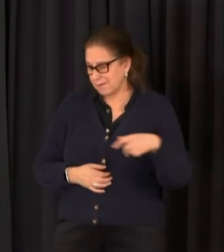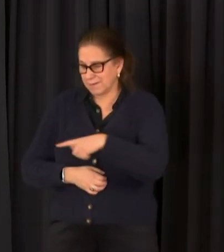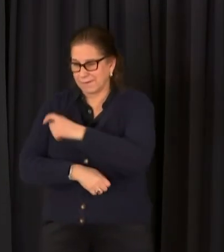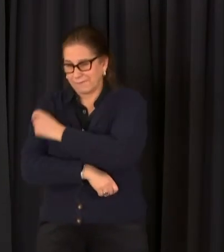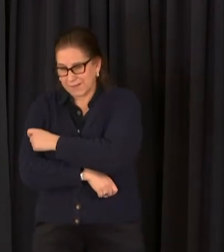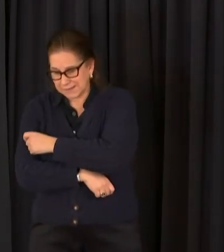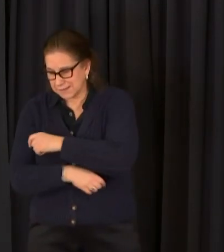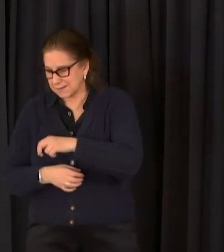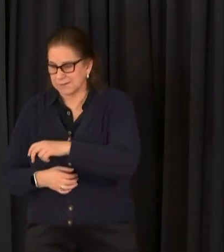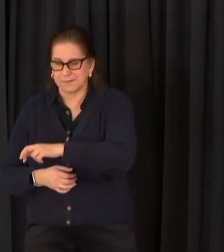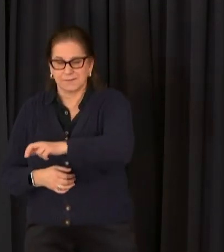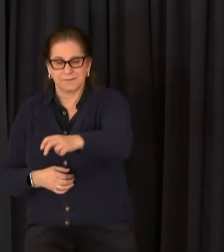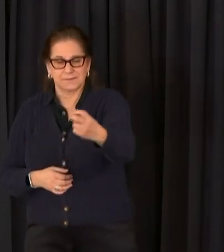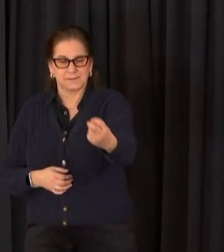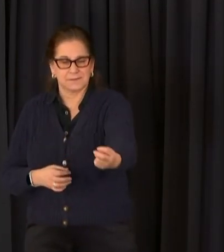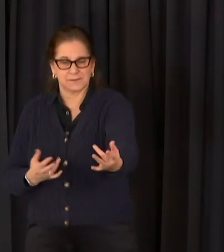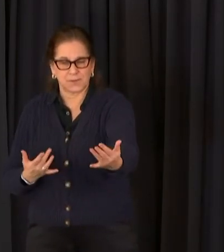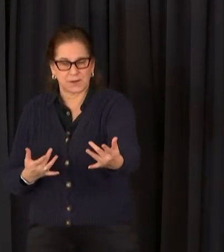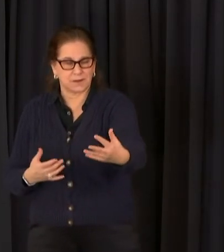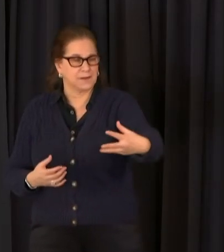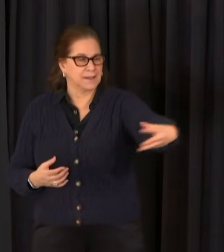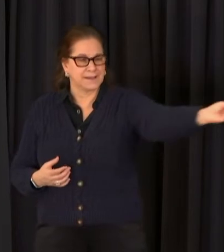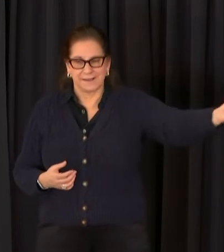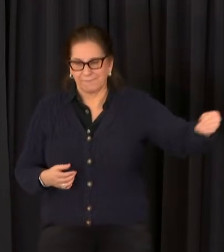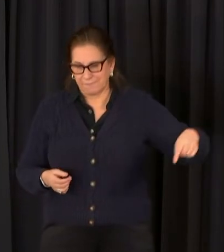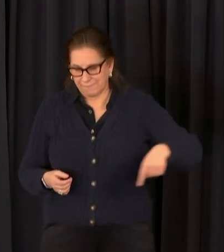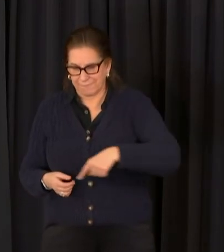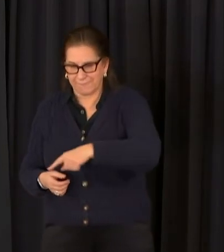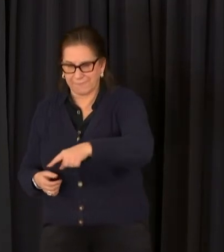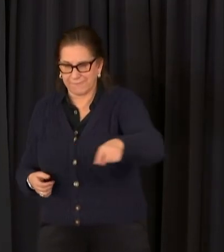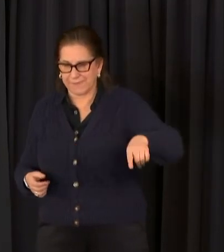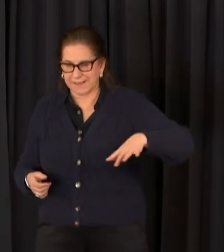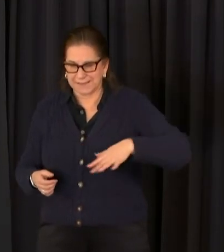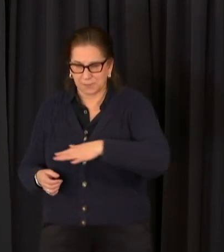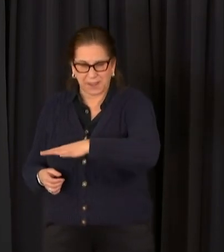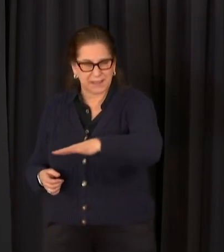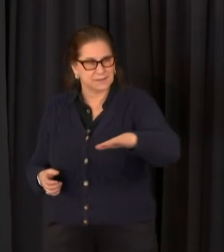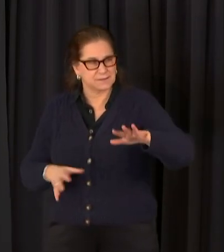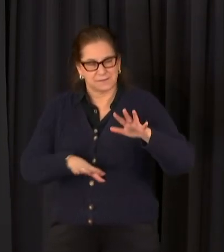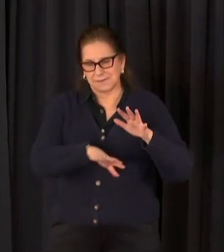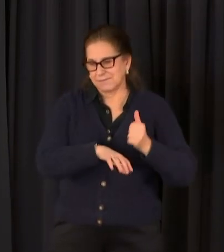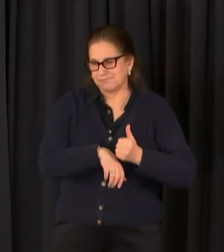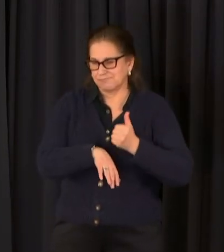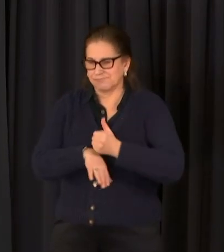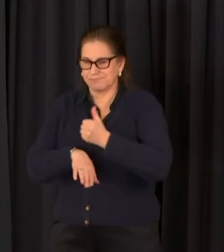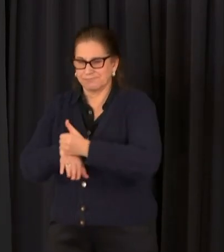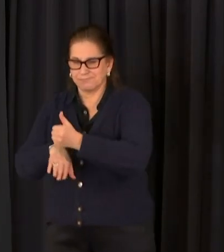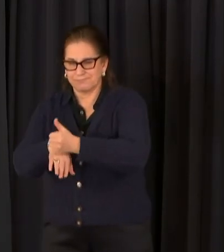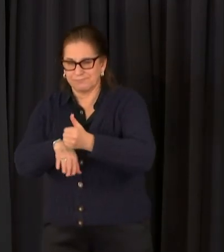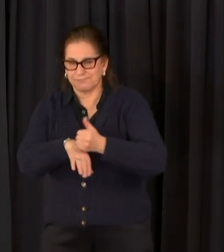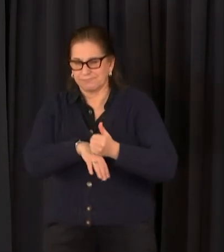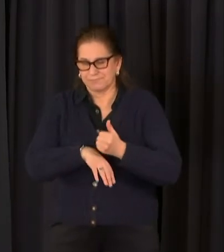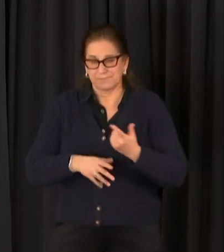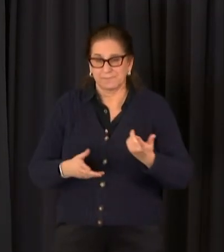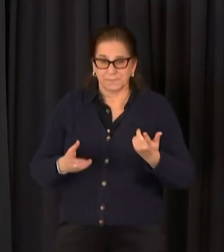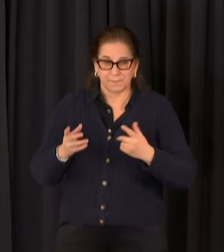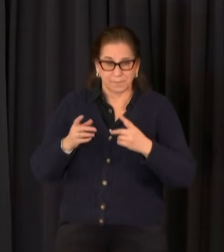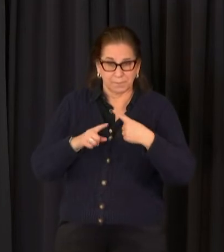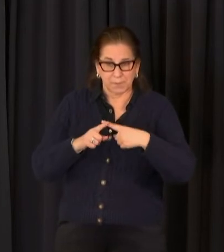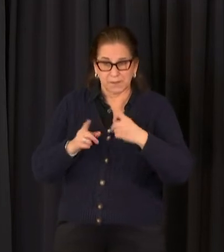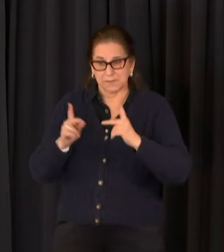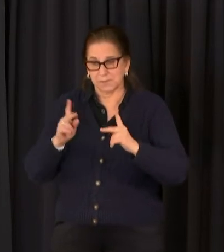dose. And there's, processes where people have the opportunity to receive some vaccine education and counseling if they have questions.